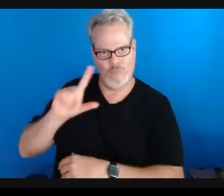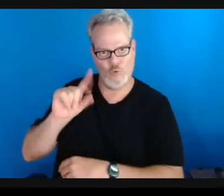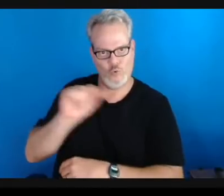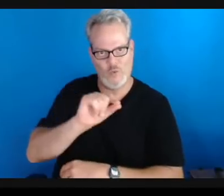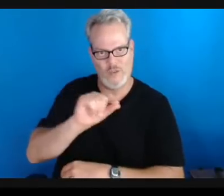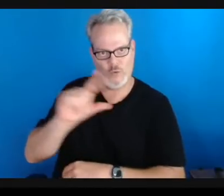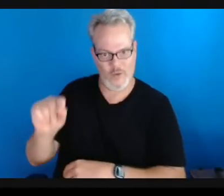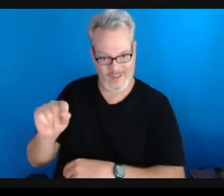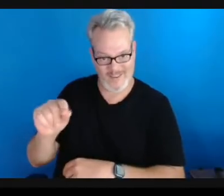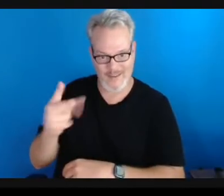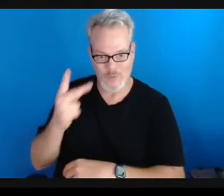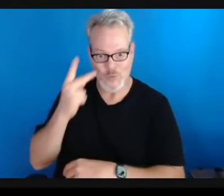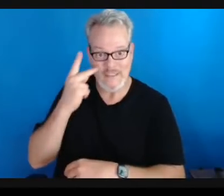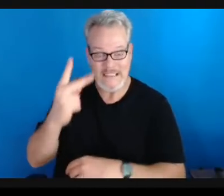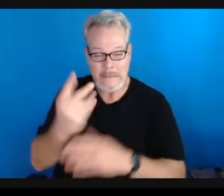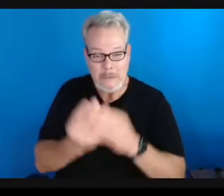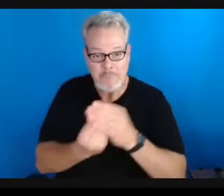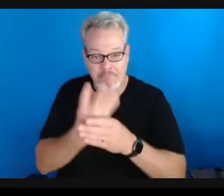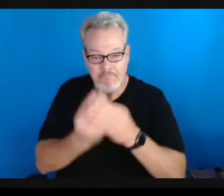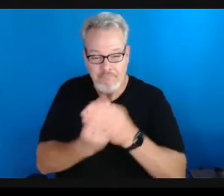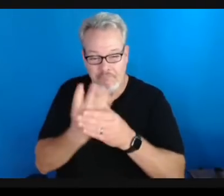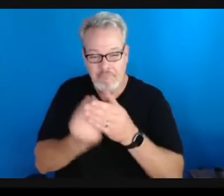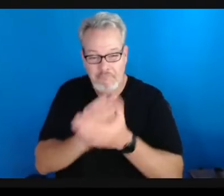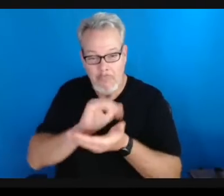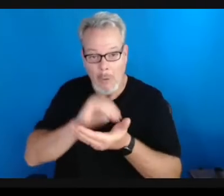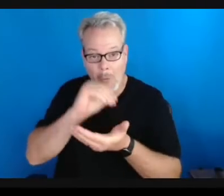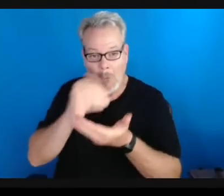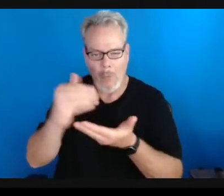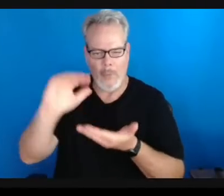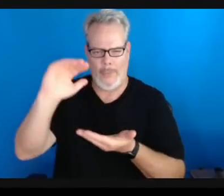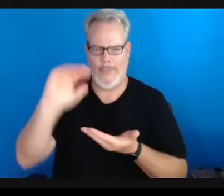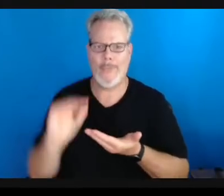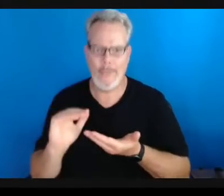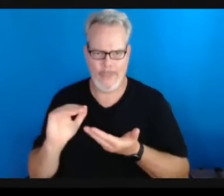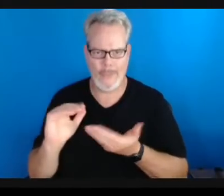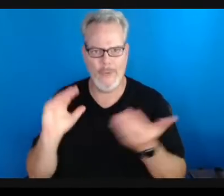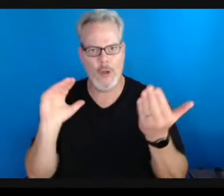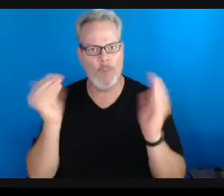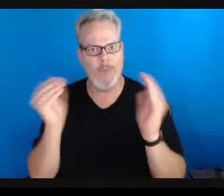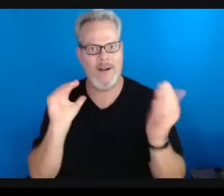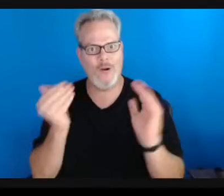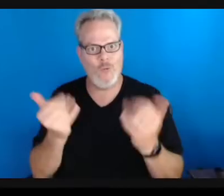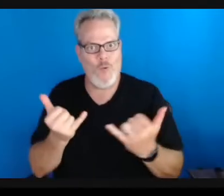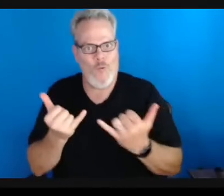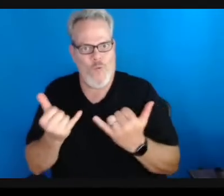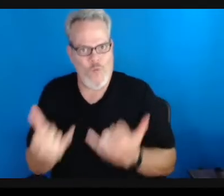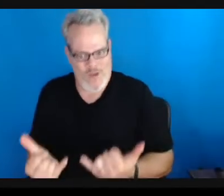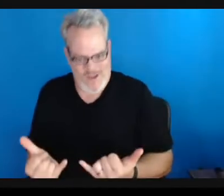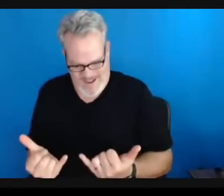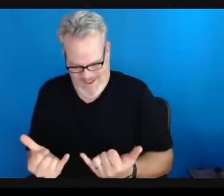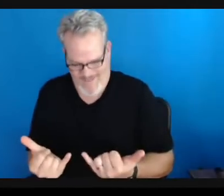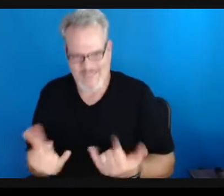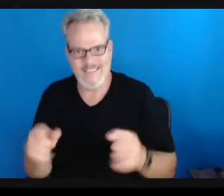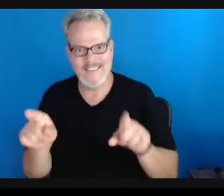achieved much less output compared to what we have now in a similar amount of time.